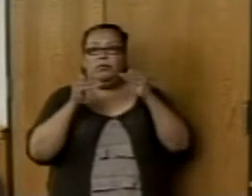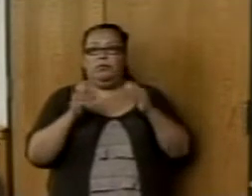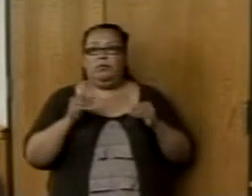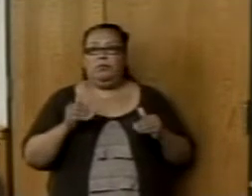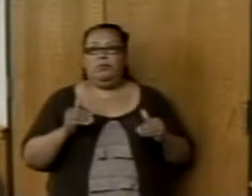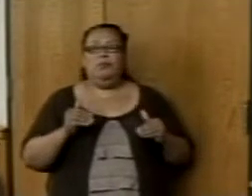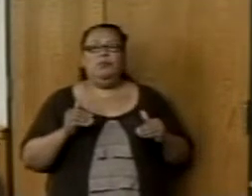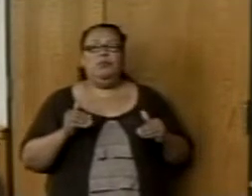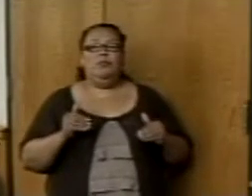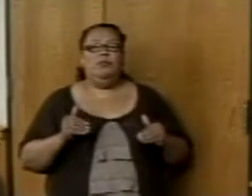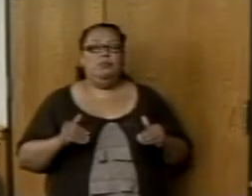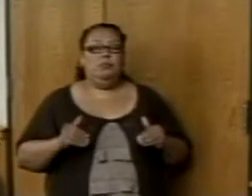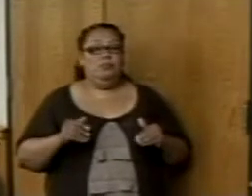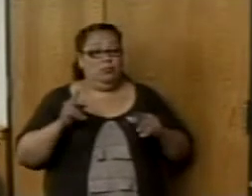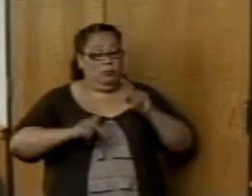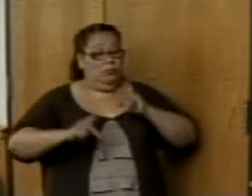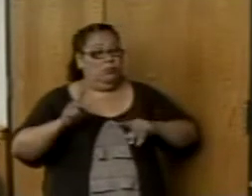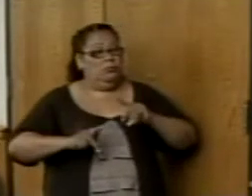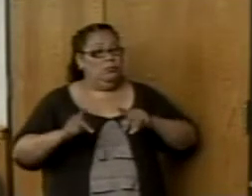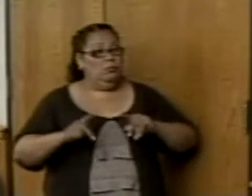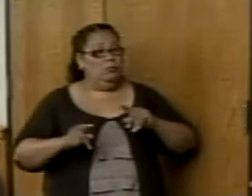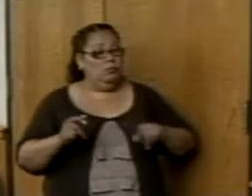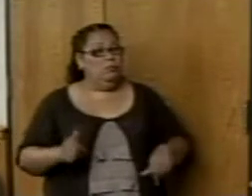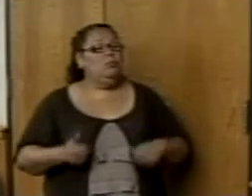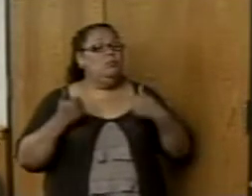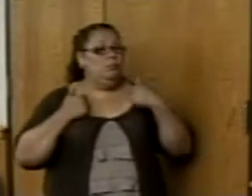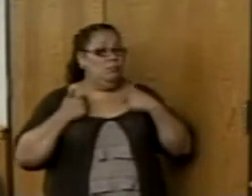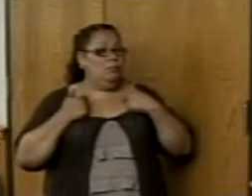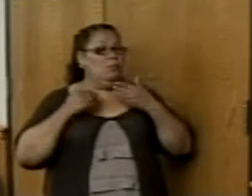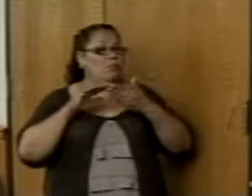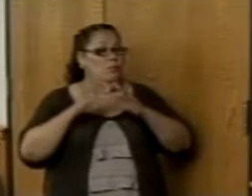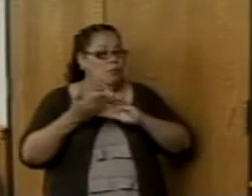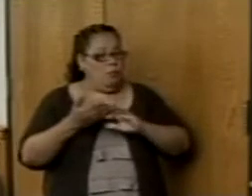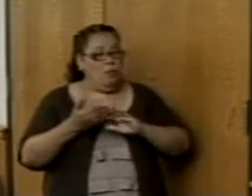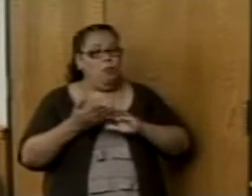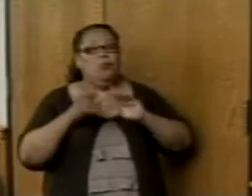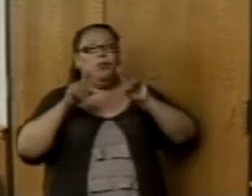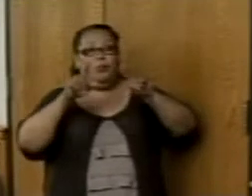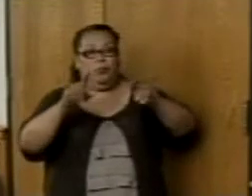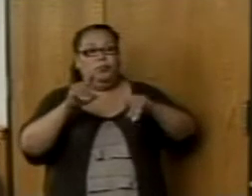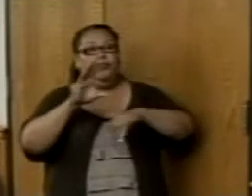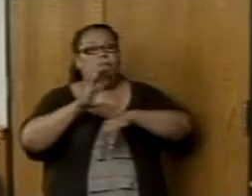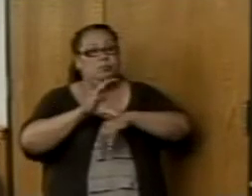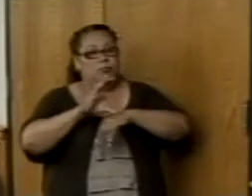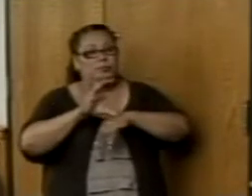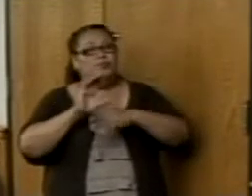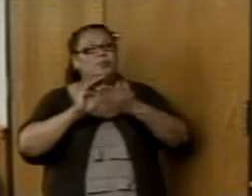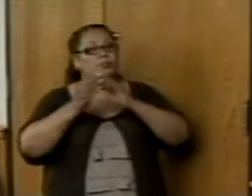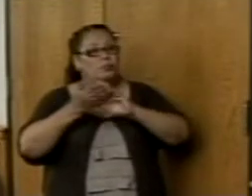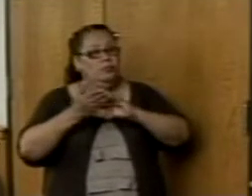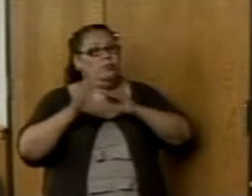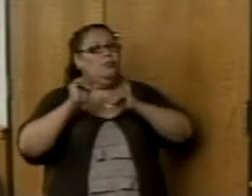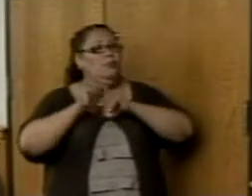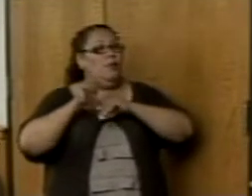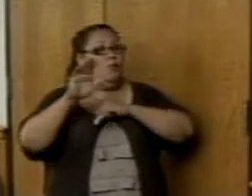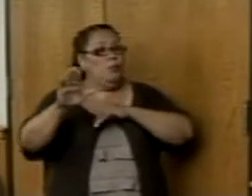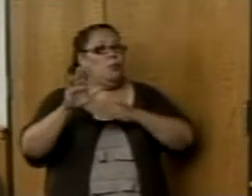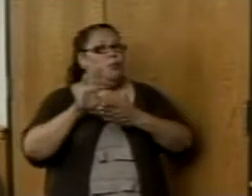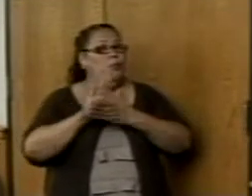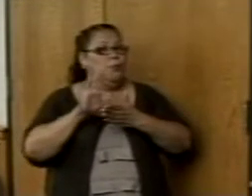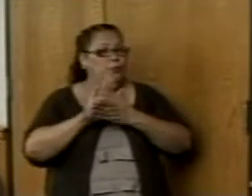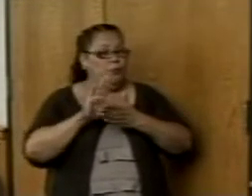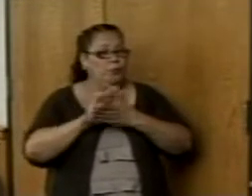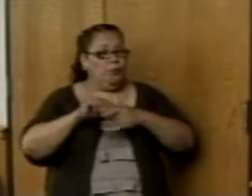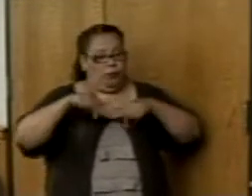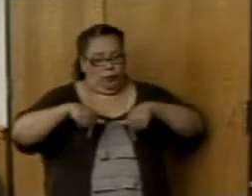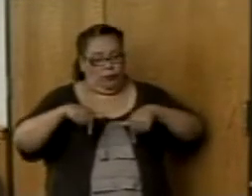minute with people who live in our community, go to church in our community, send their kids to school in this